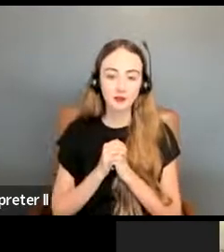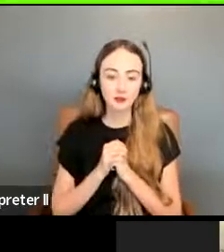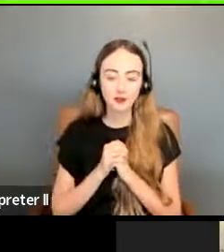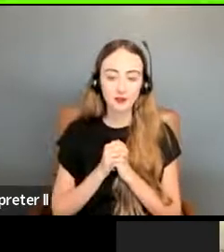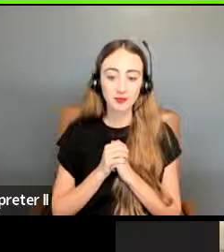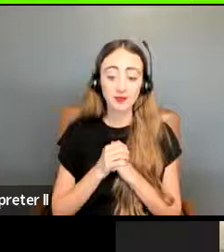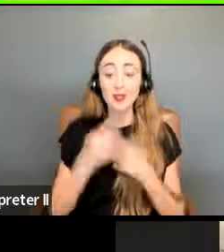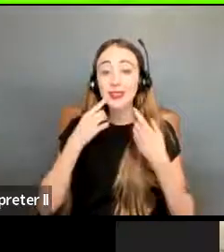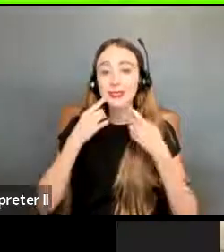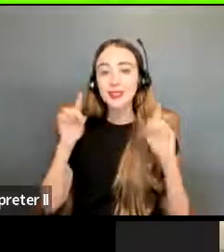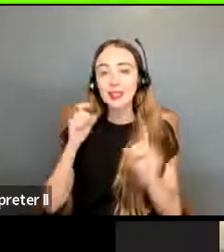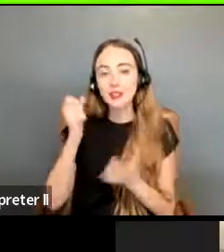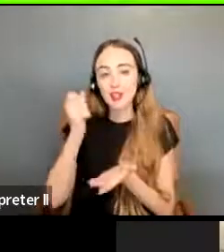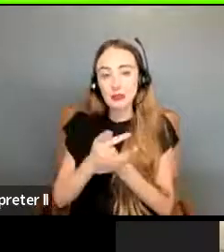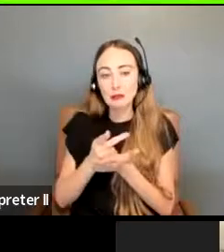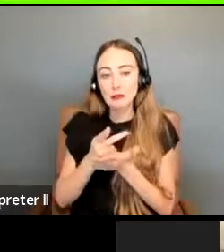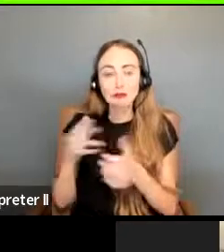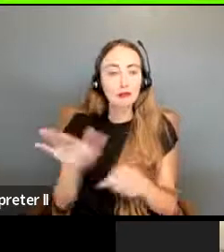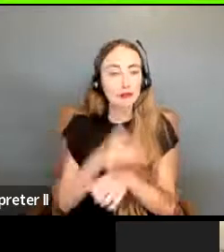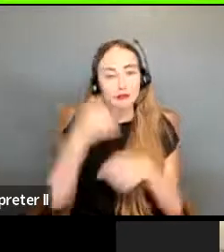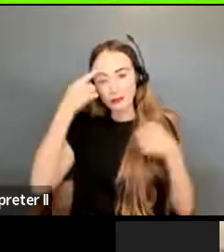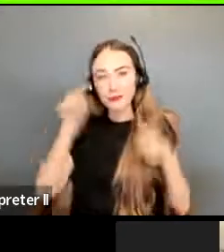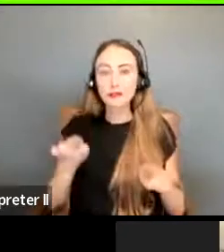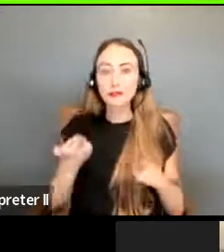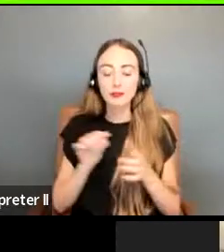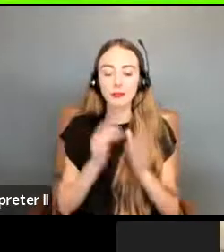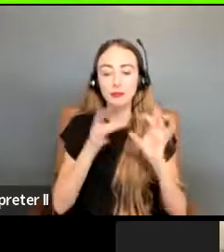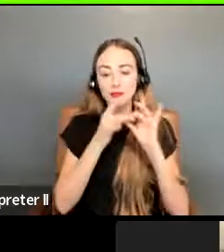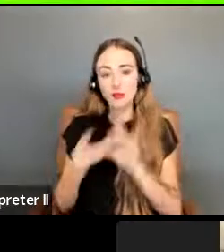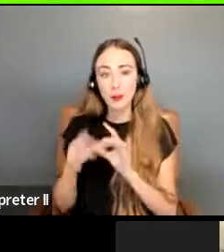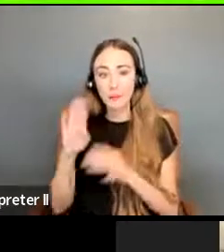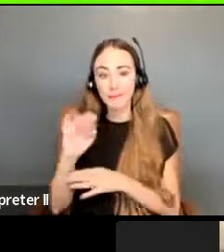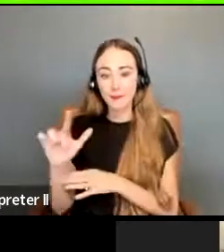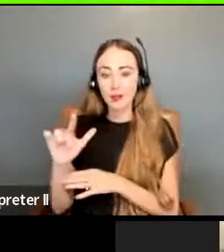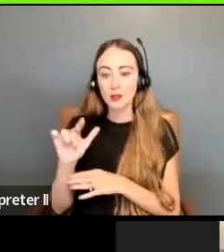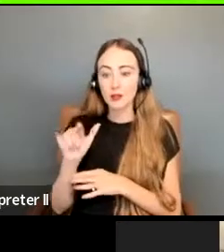The declaration is approved unanimously. We have the underlying bill, Bill